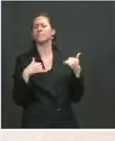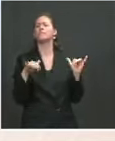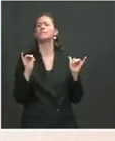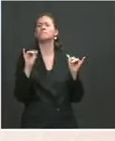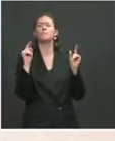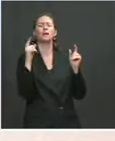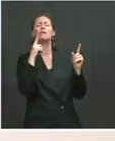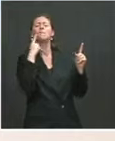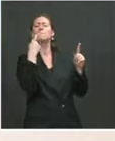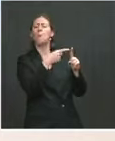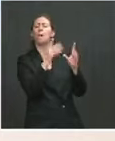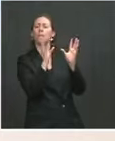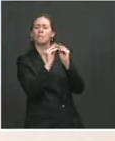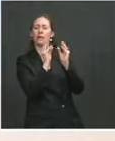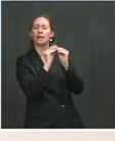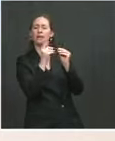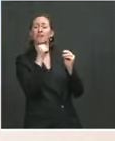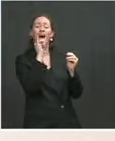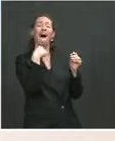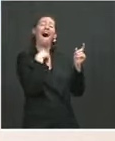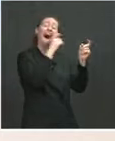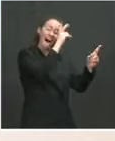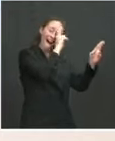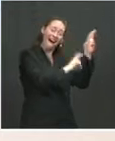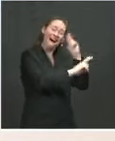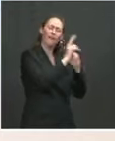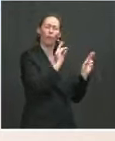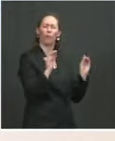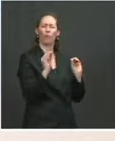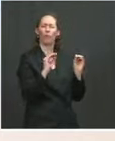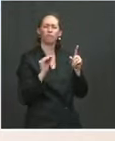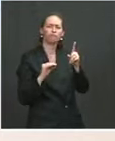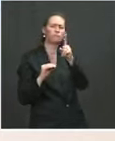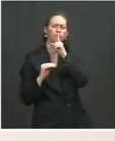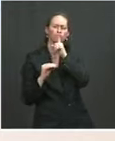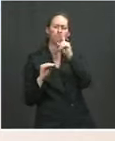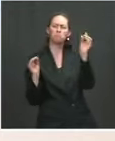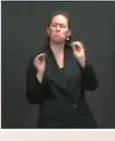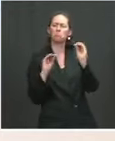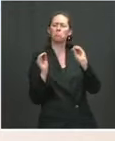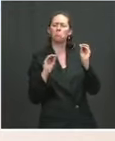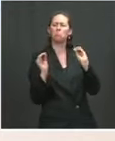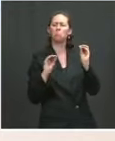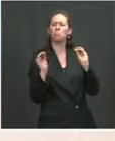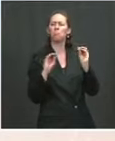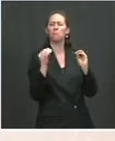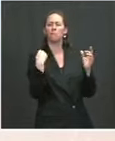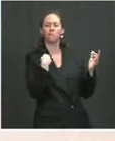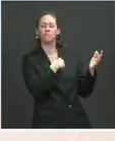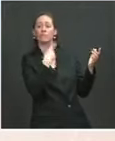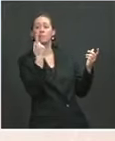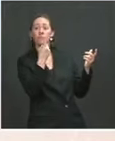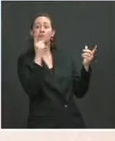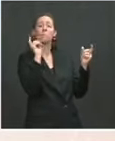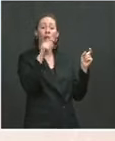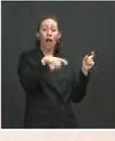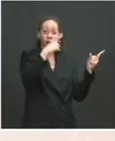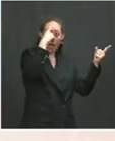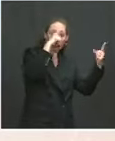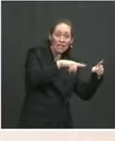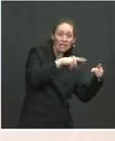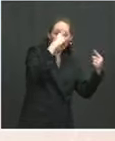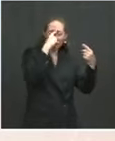We're not having the summit because we expect to only talk about areas where we agree or disagree. And in the